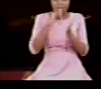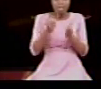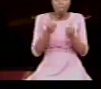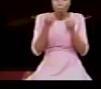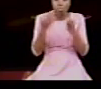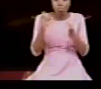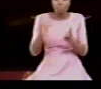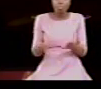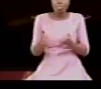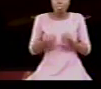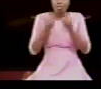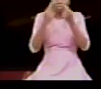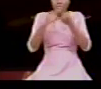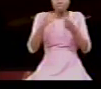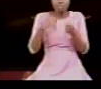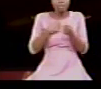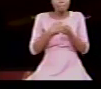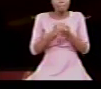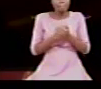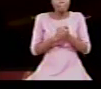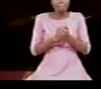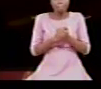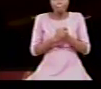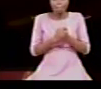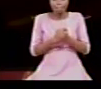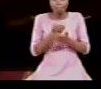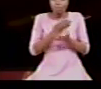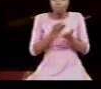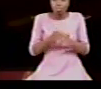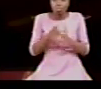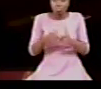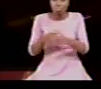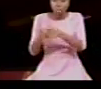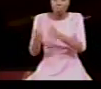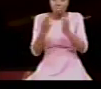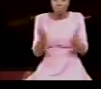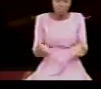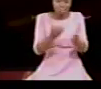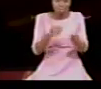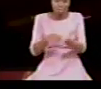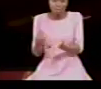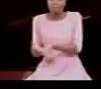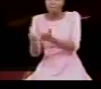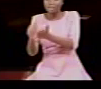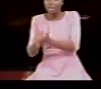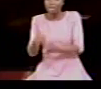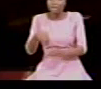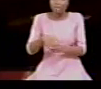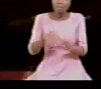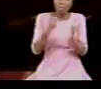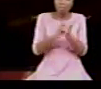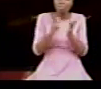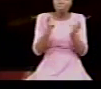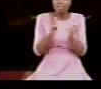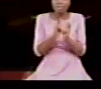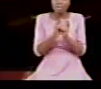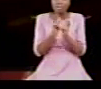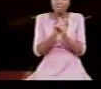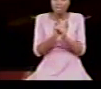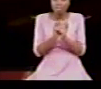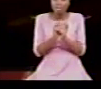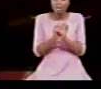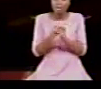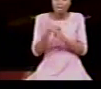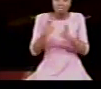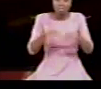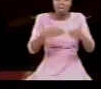unto me? Some cover it with running around, you know, carry this one in the retreat. You know, I gave yam, I gave this one,